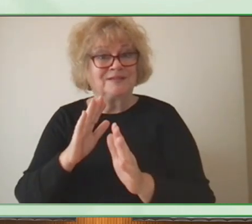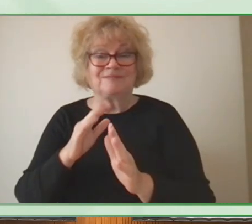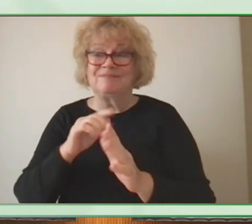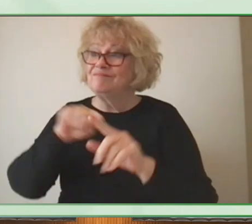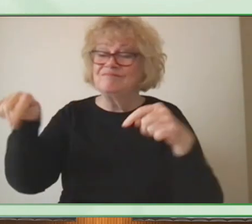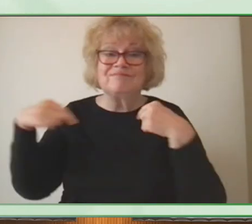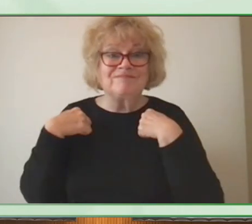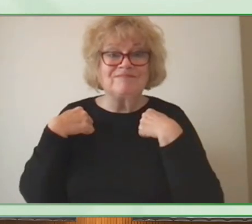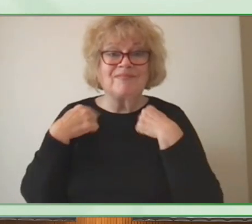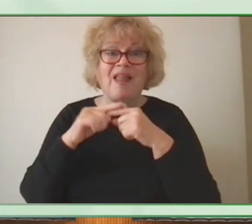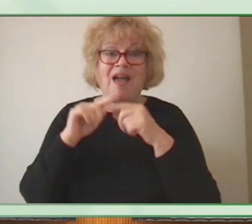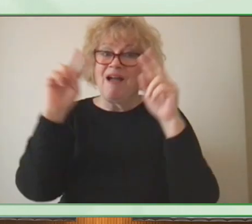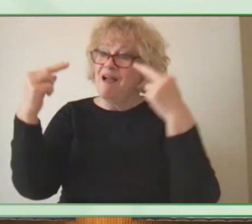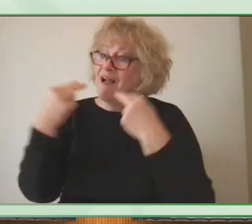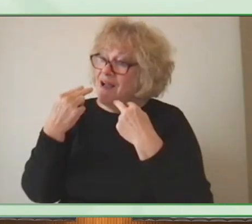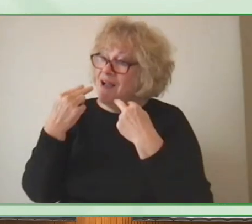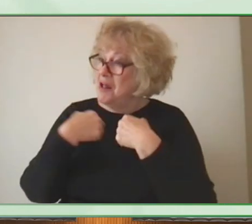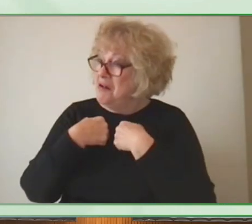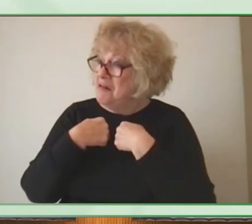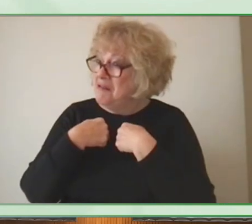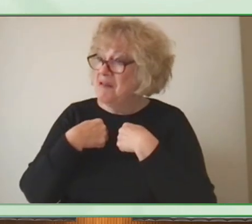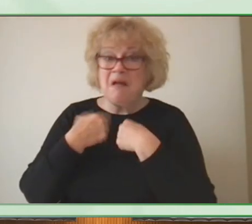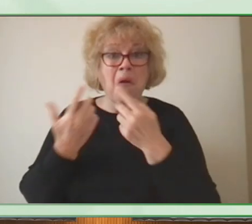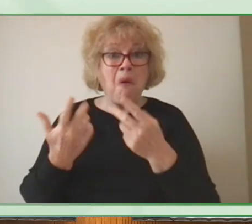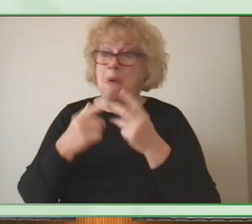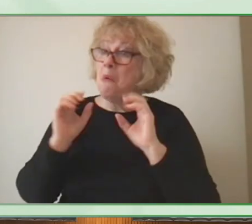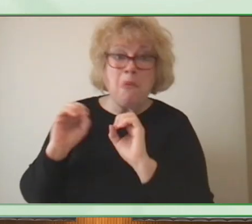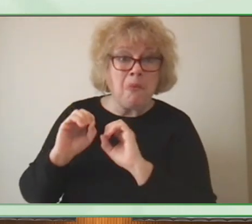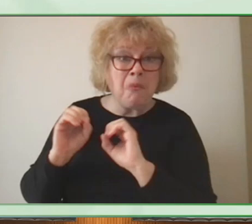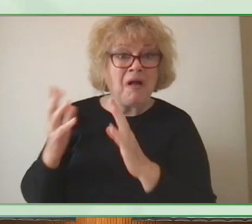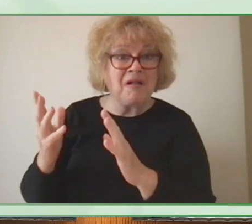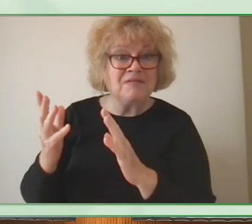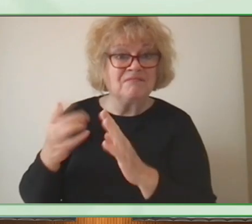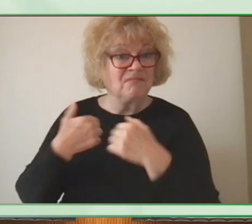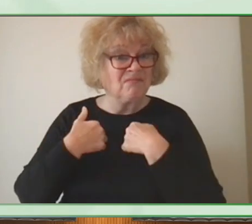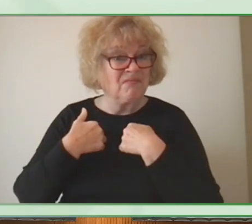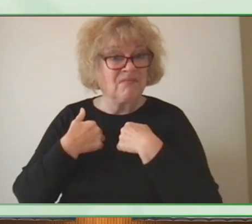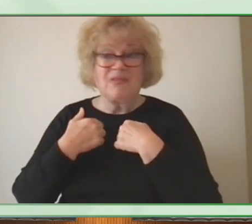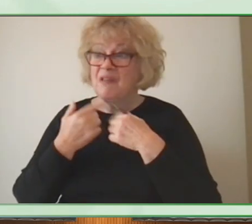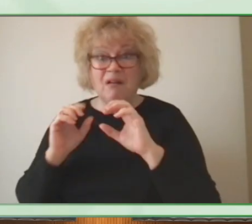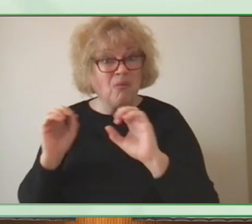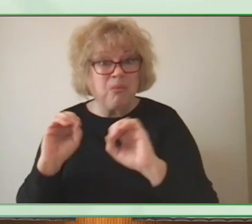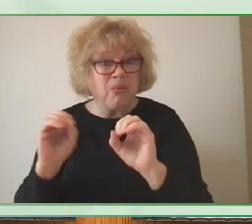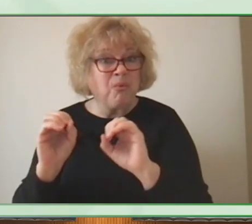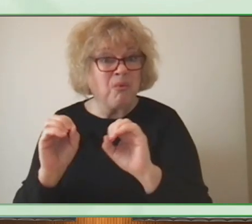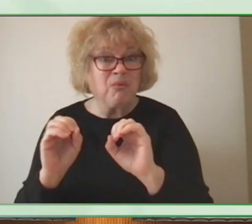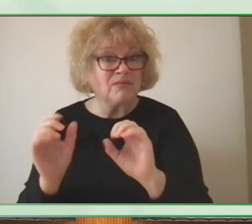didn't be humanitarian actors. But